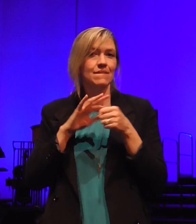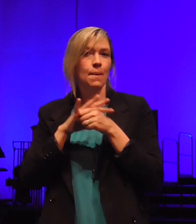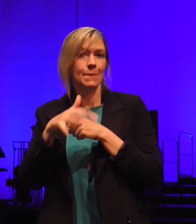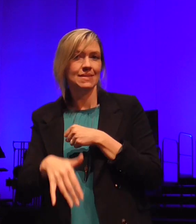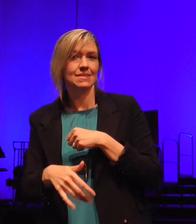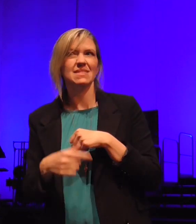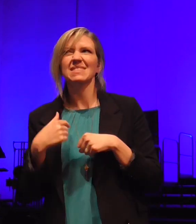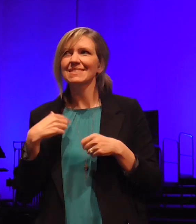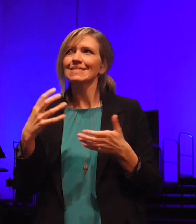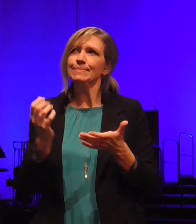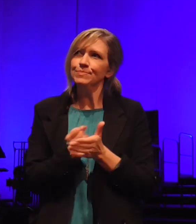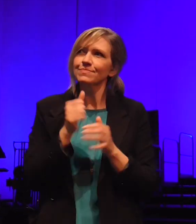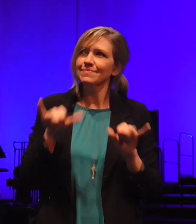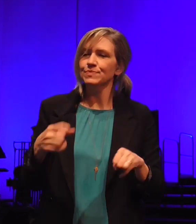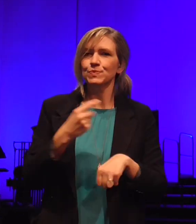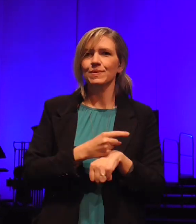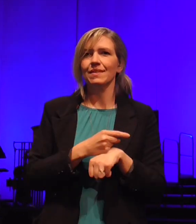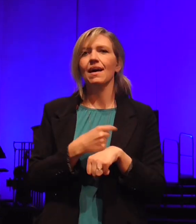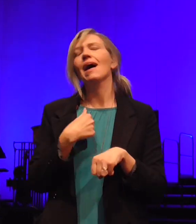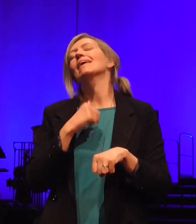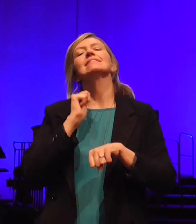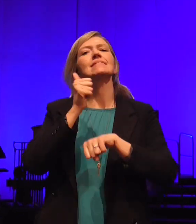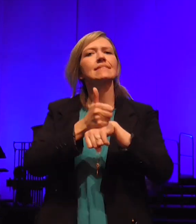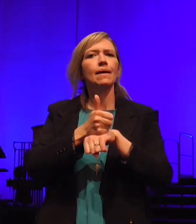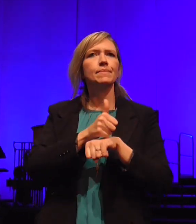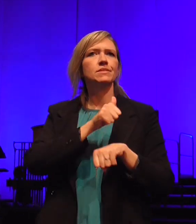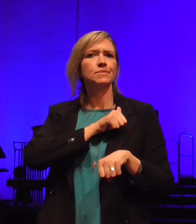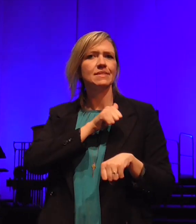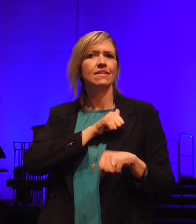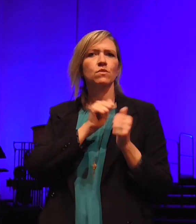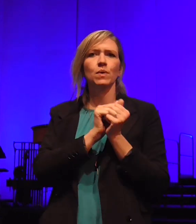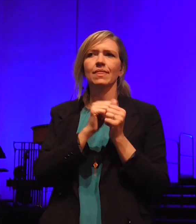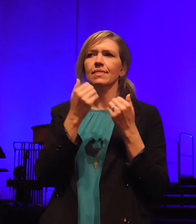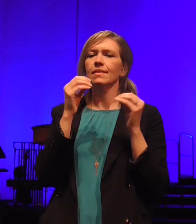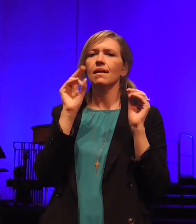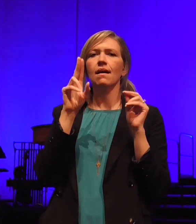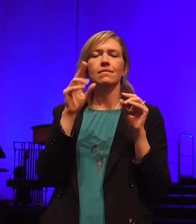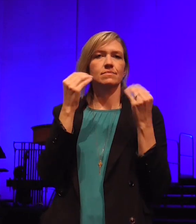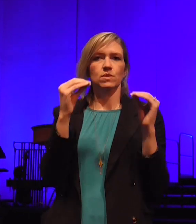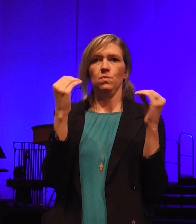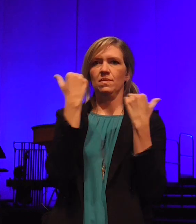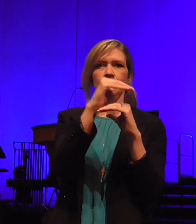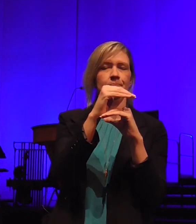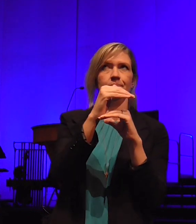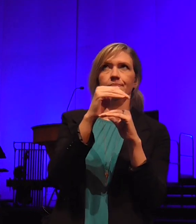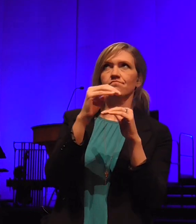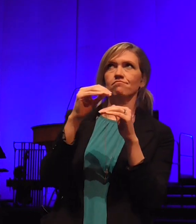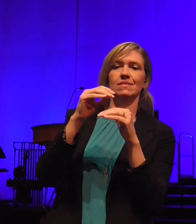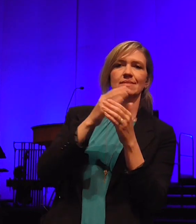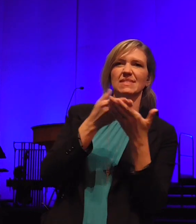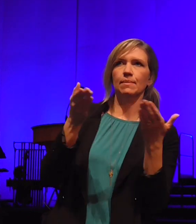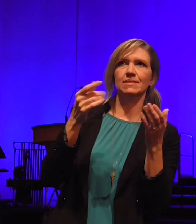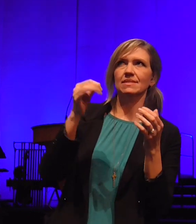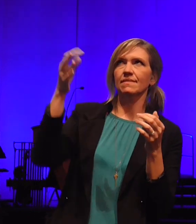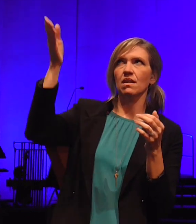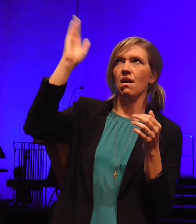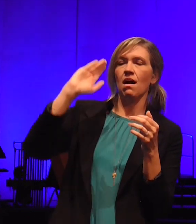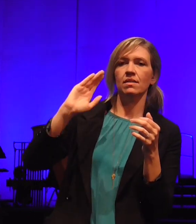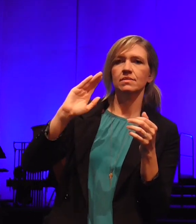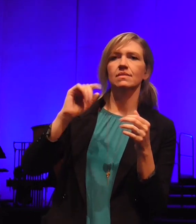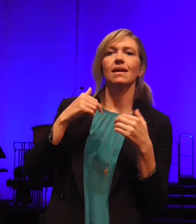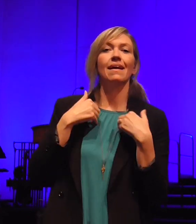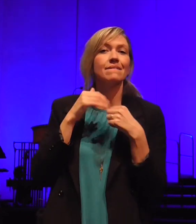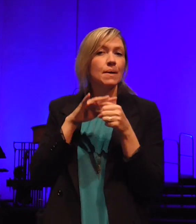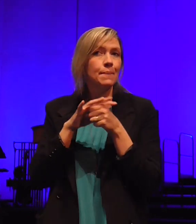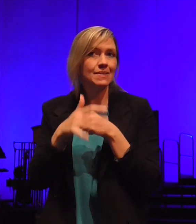Let's embrace that today. I establish myself in the unlimited substance of God, and I have abundance. I establish myself